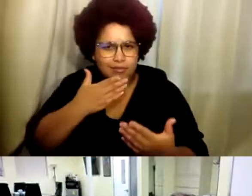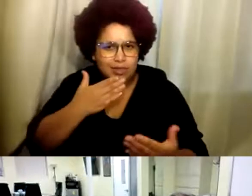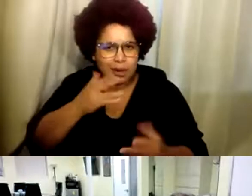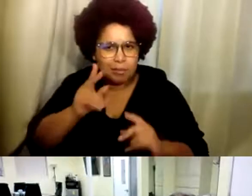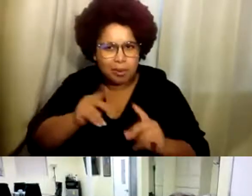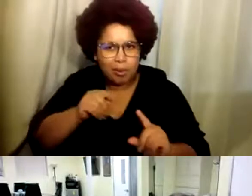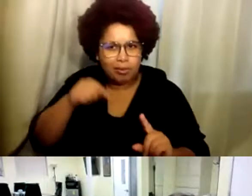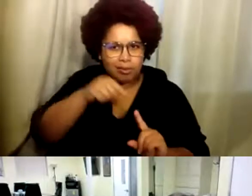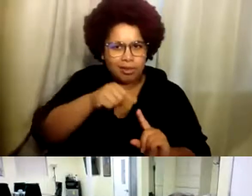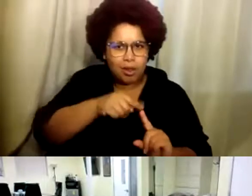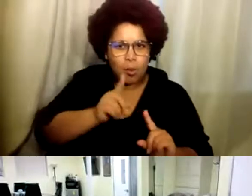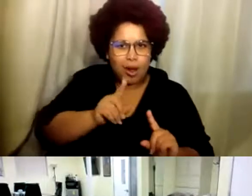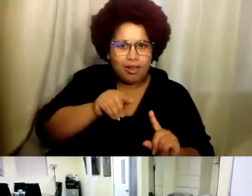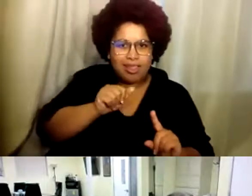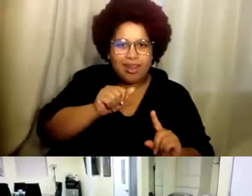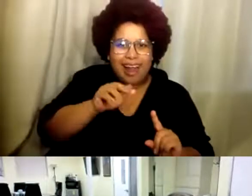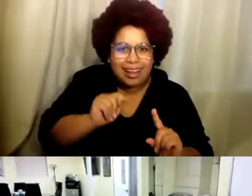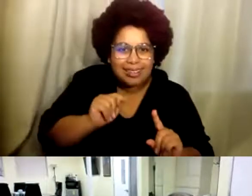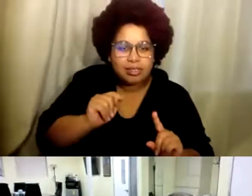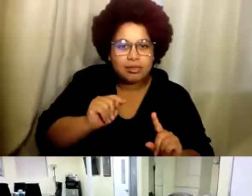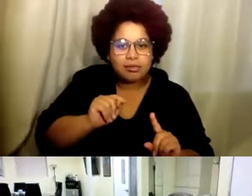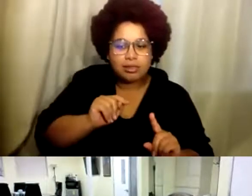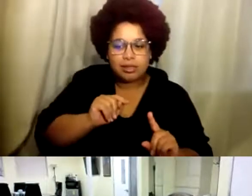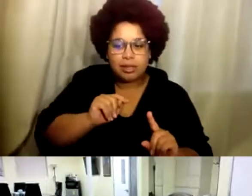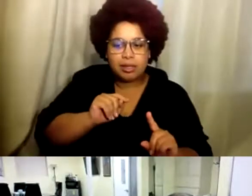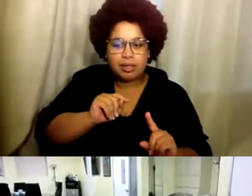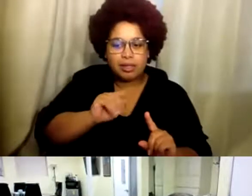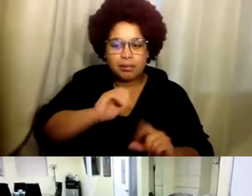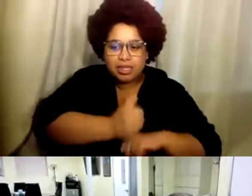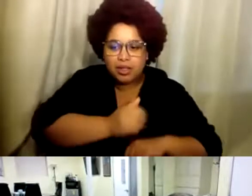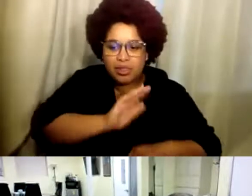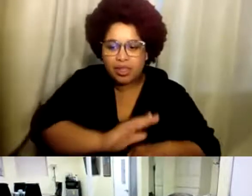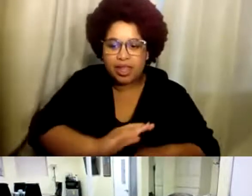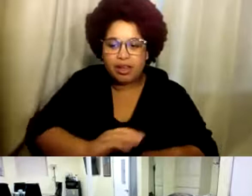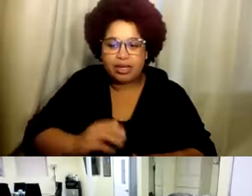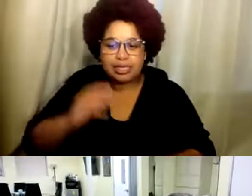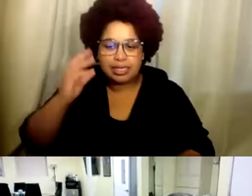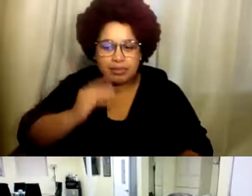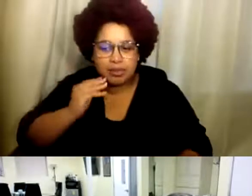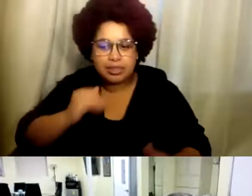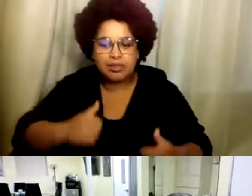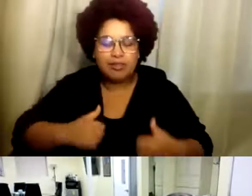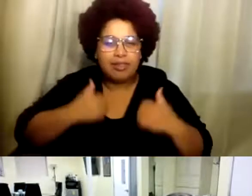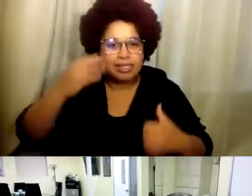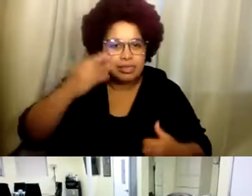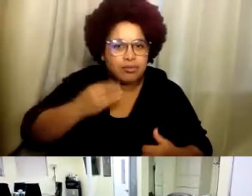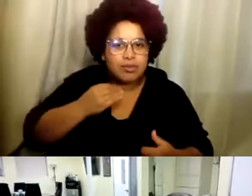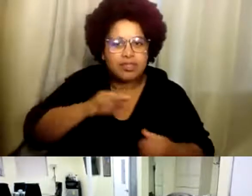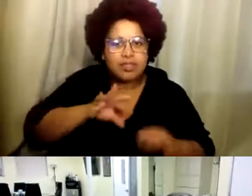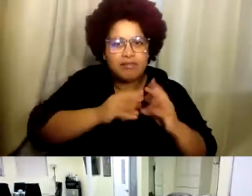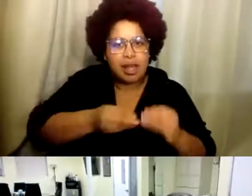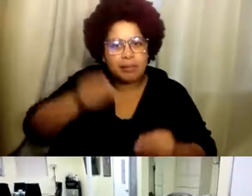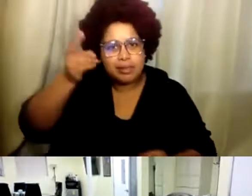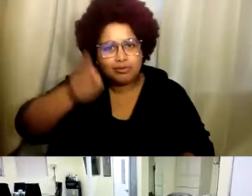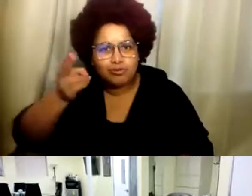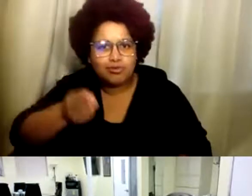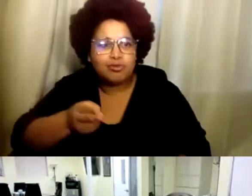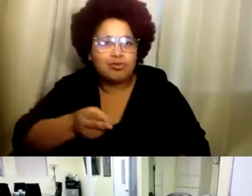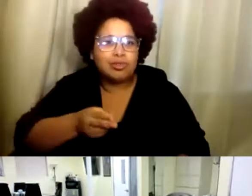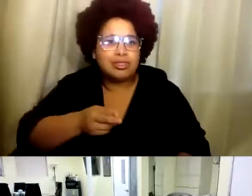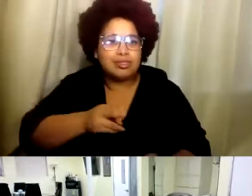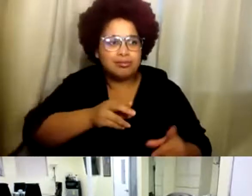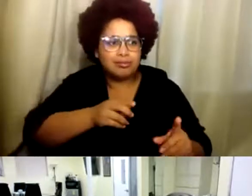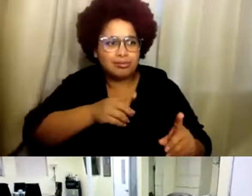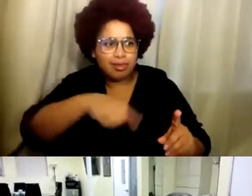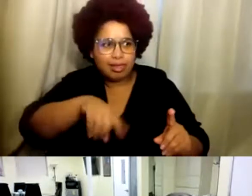are at based on their experiences, their lived experiences, or the history or their family dynamics. Give people time